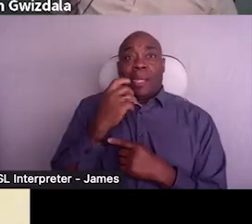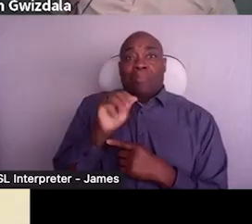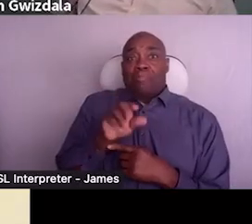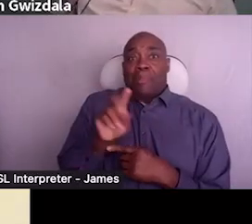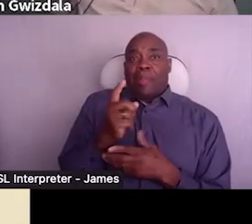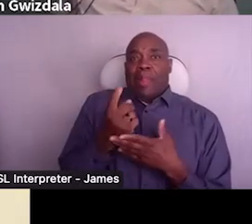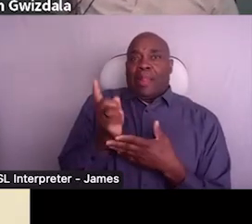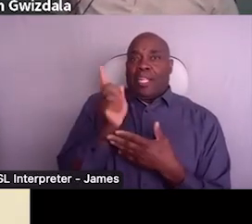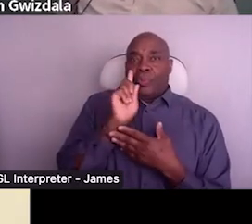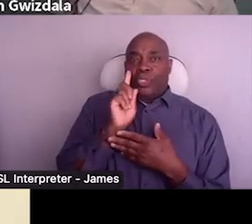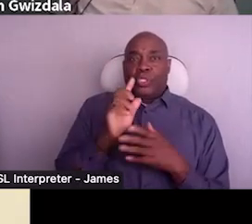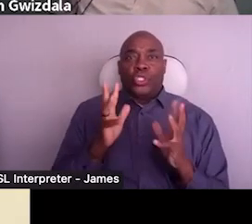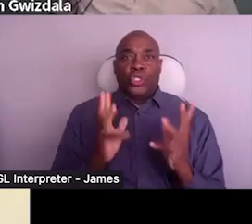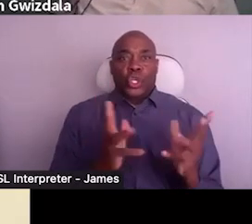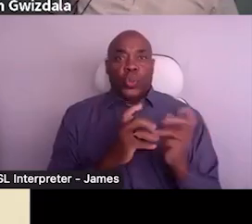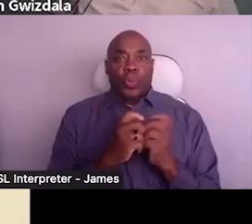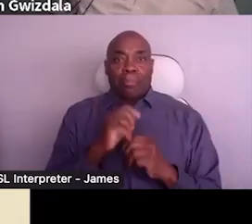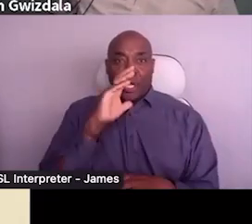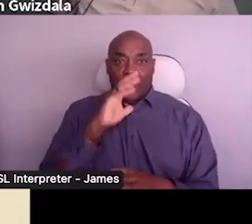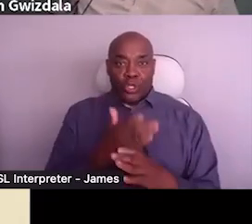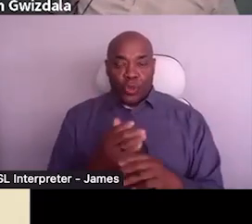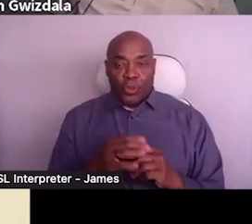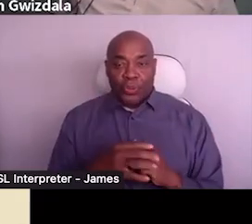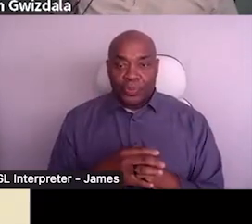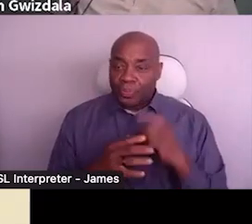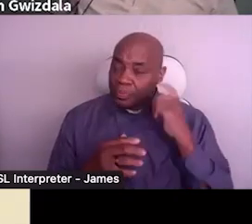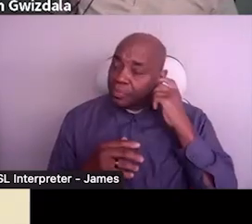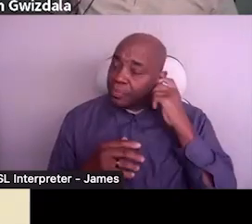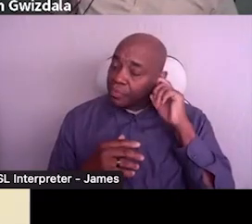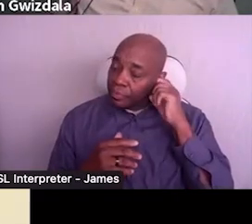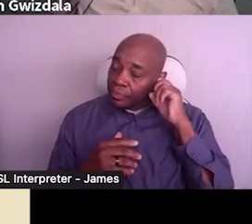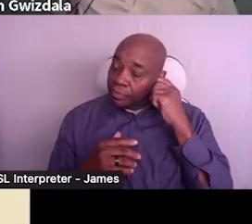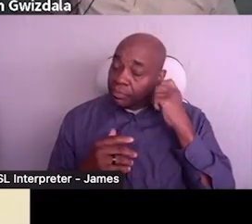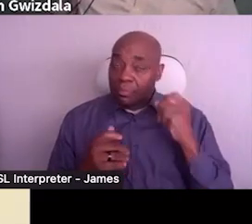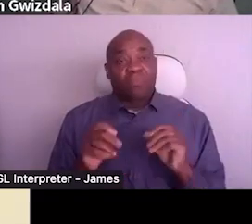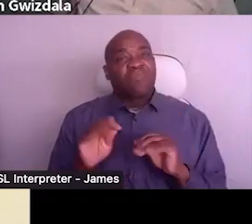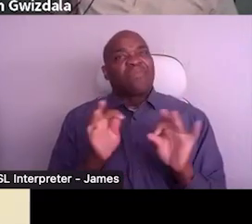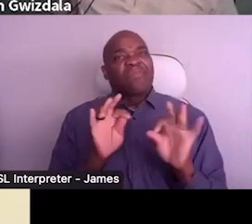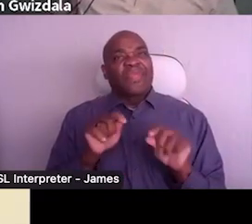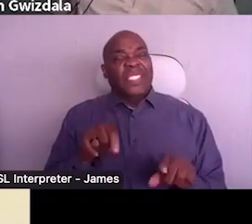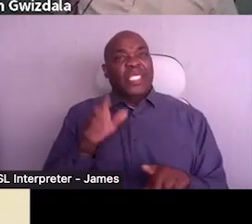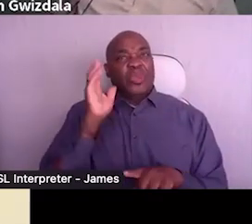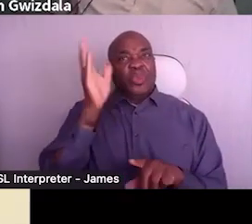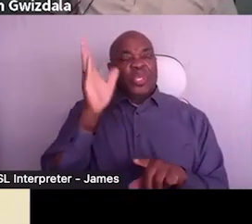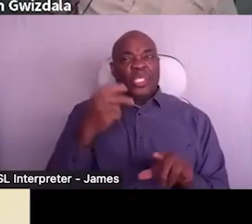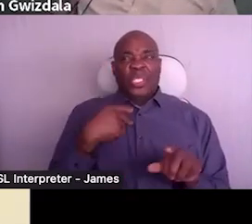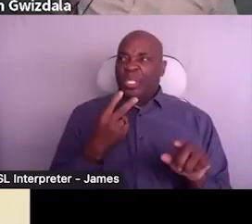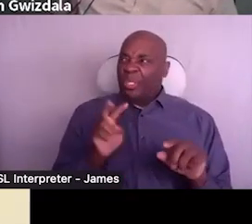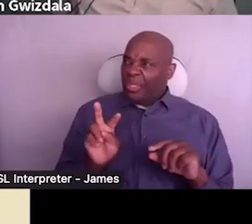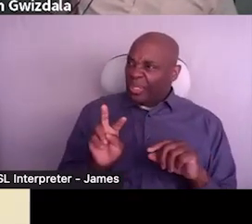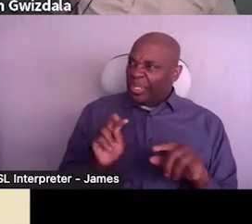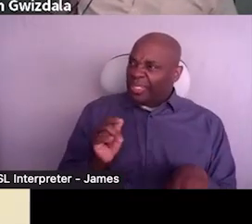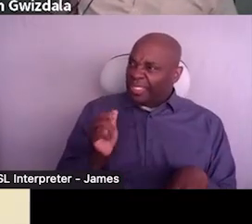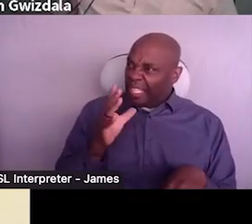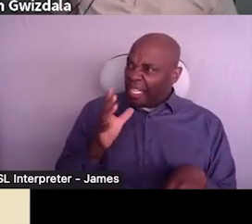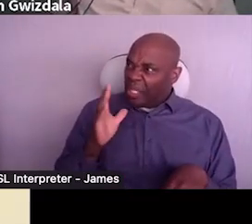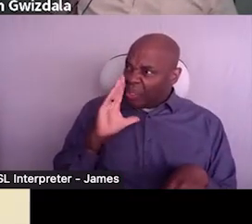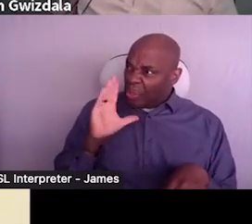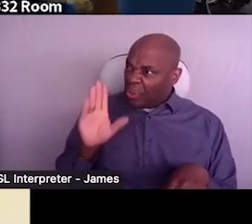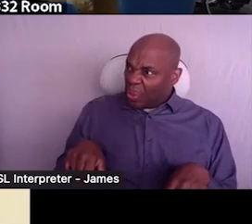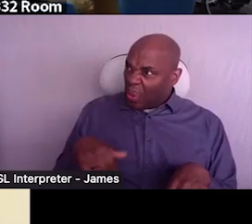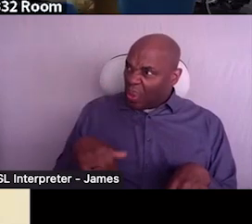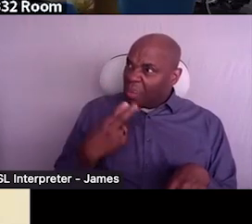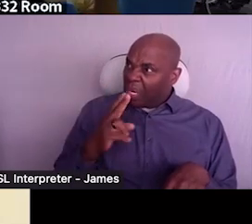was talking to my daughter, and I was telling her about this presentation, and she looked at me and said, "Dad, you know I'm a Husky nurse,